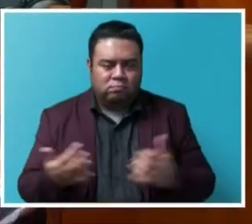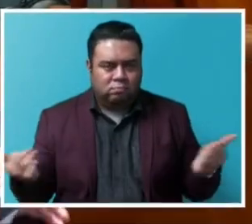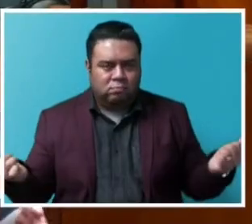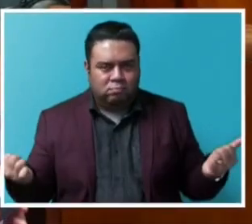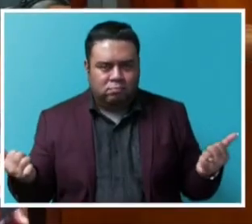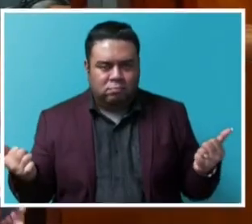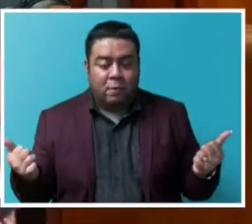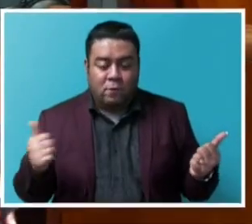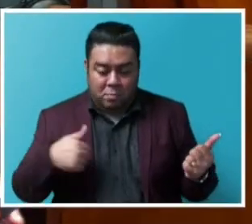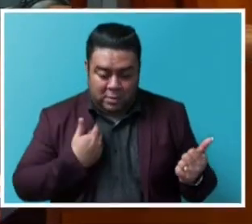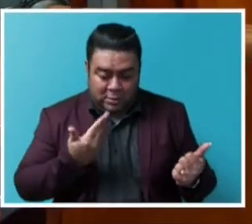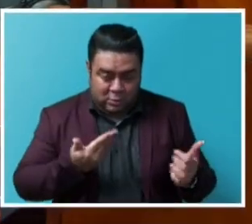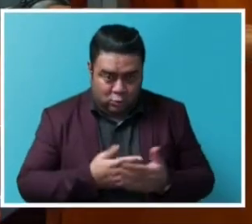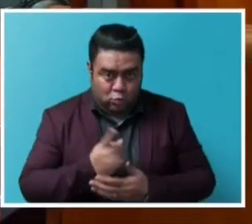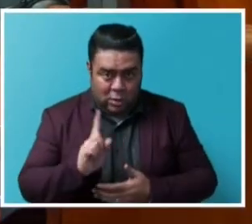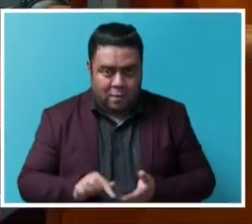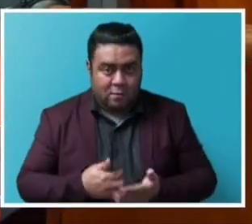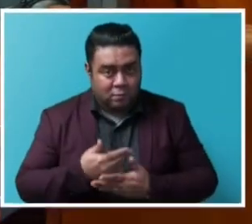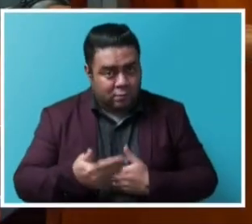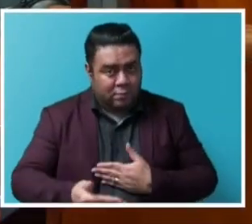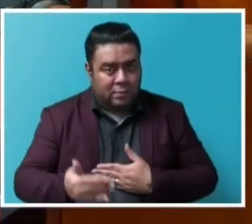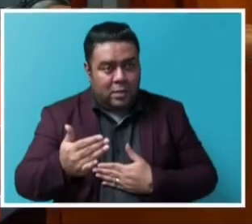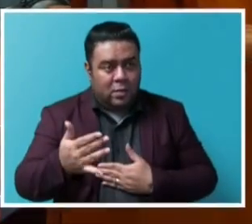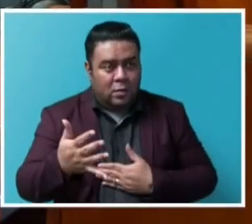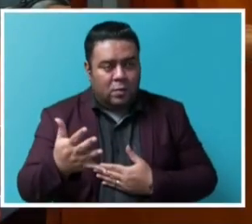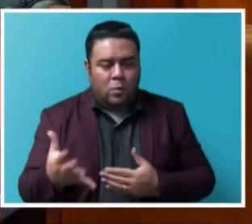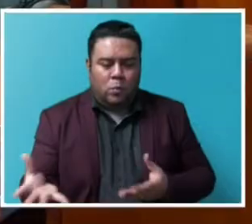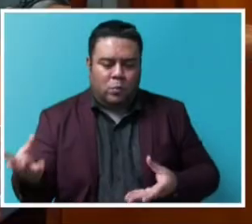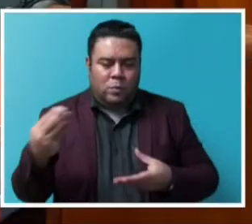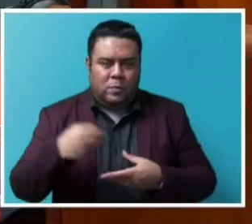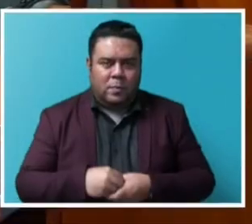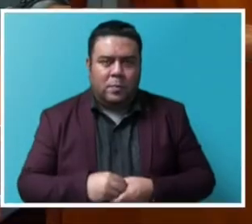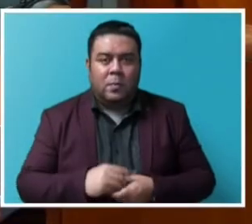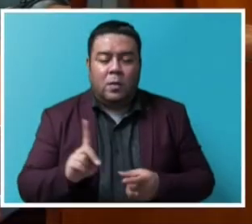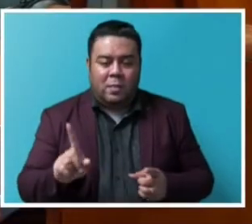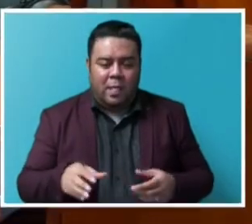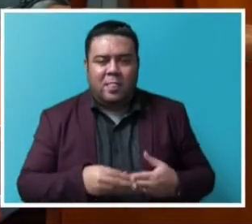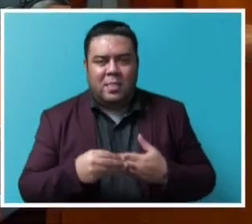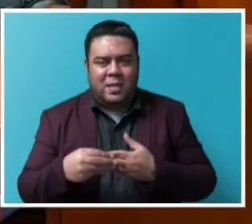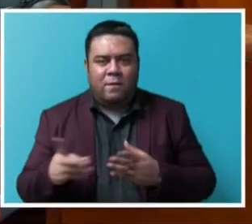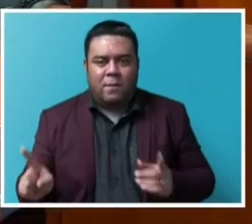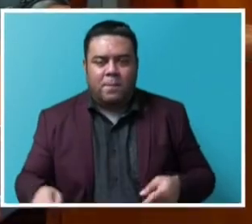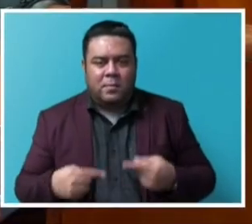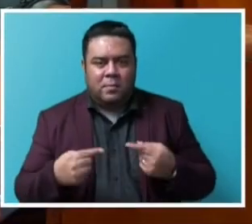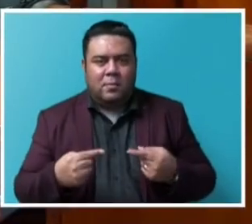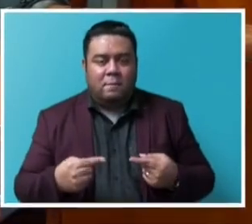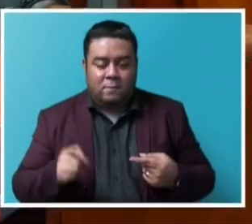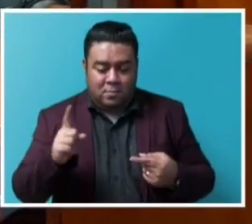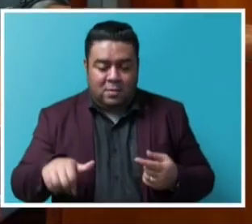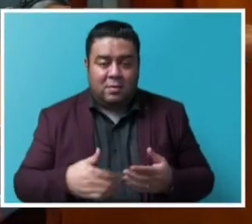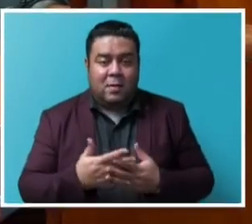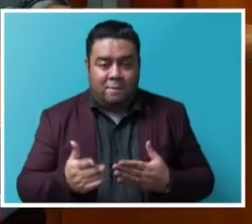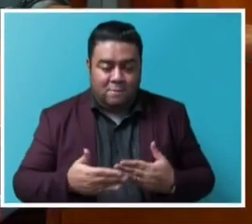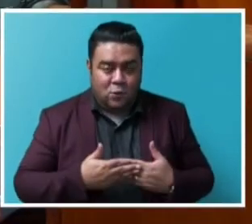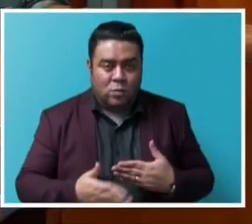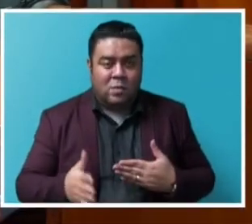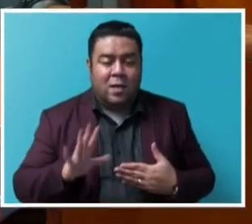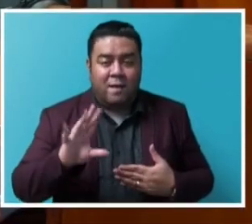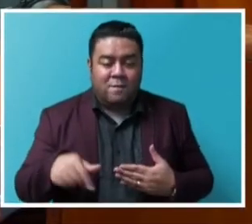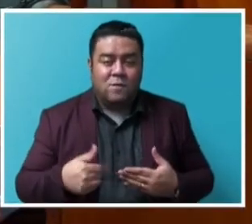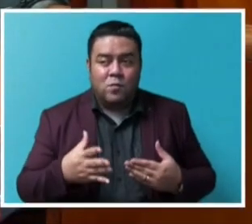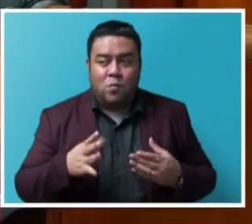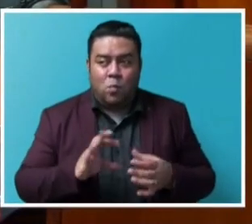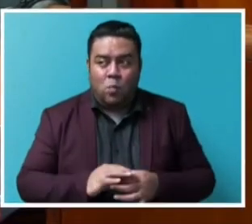this day forward, we'll take on board what the Honorable Leader of the Opposition has stated. From this day forward, every